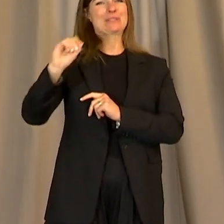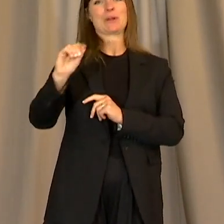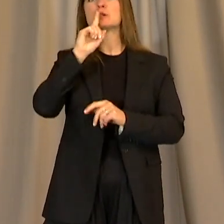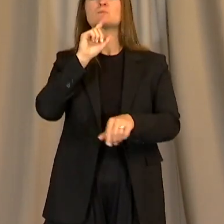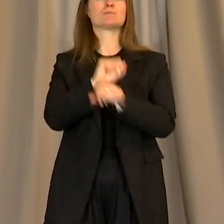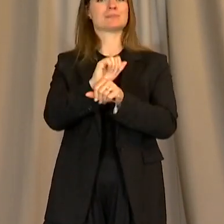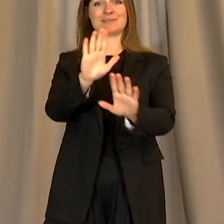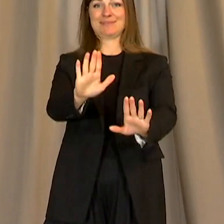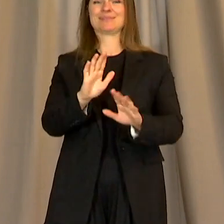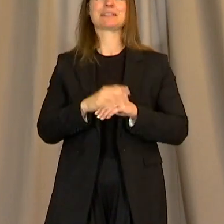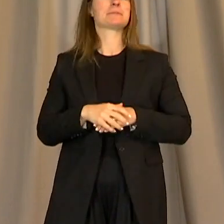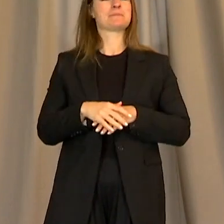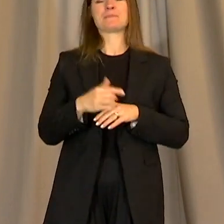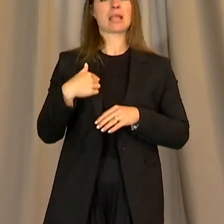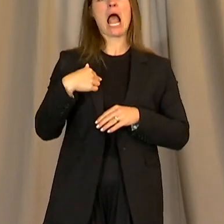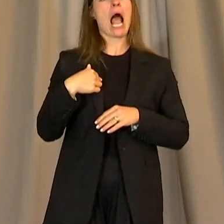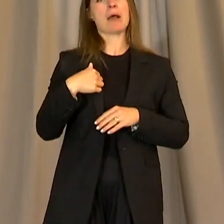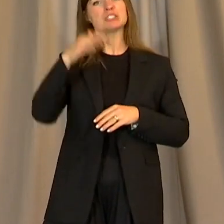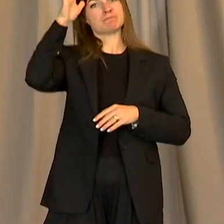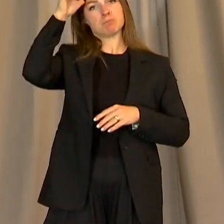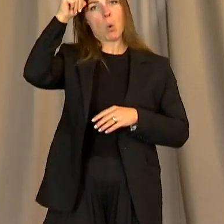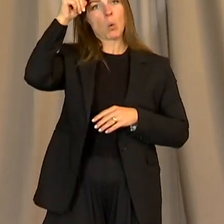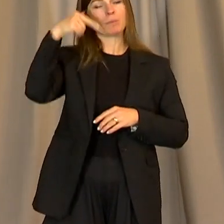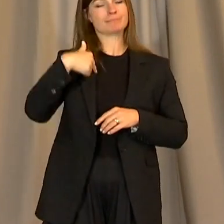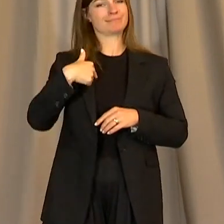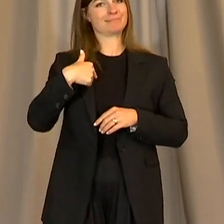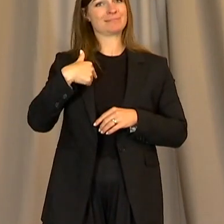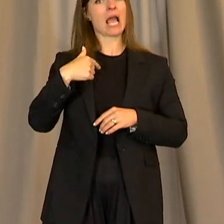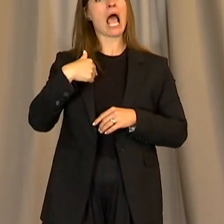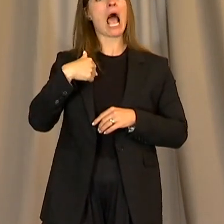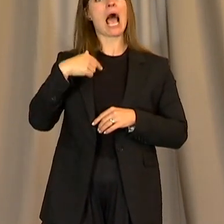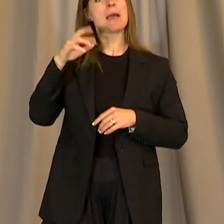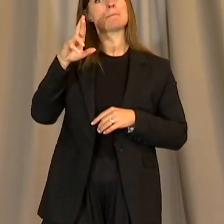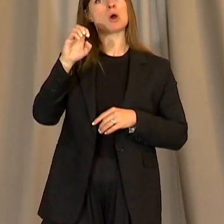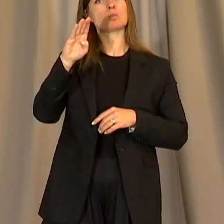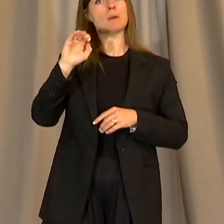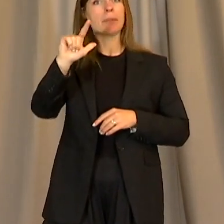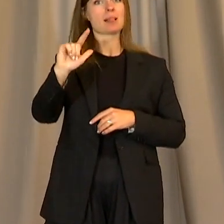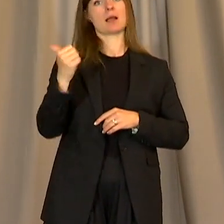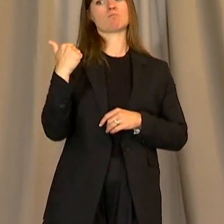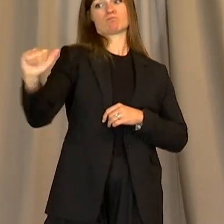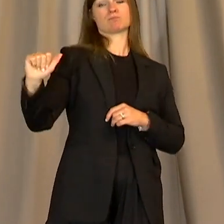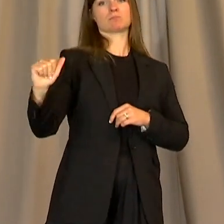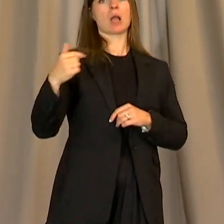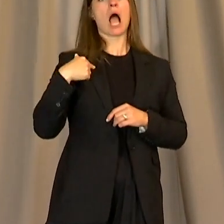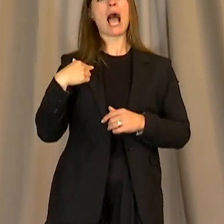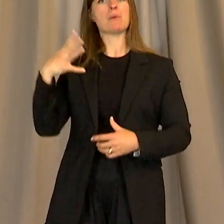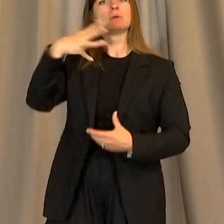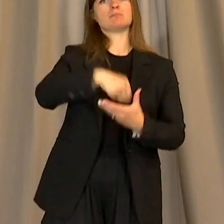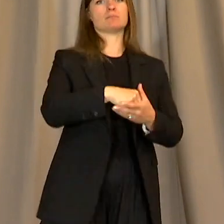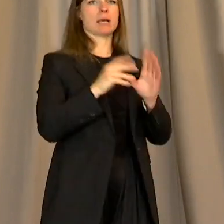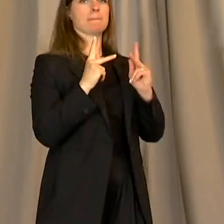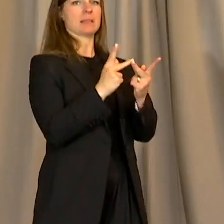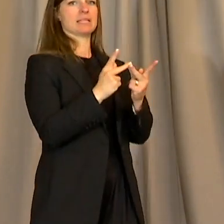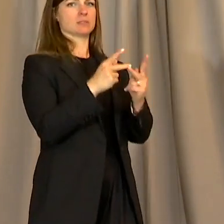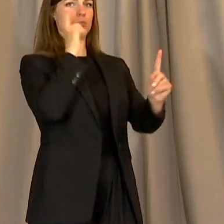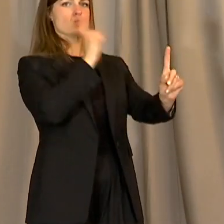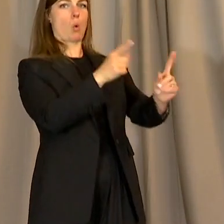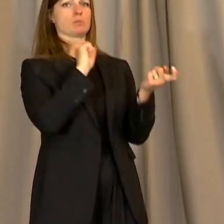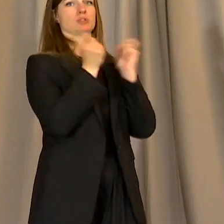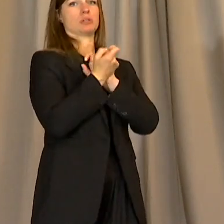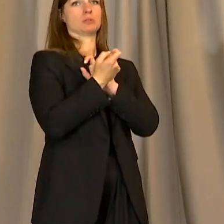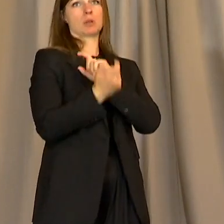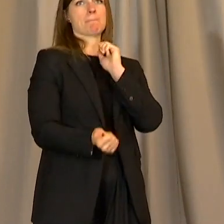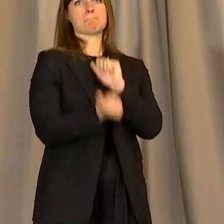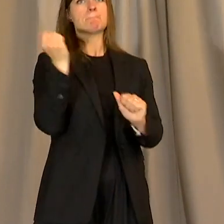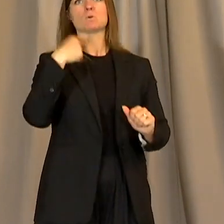not. I was just hard-headed. So I'm a rebel. I'll go into a place to change it, but most of us won't do that. I'll go